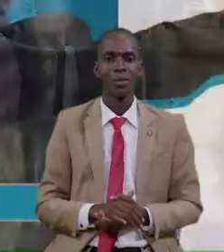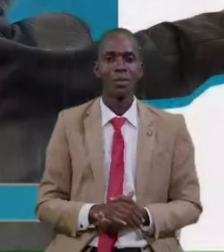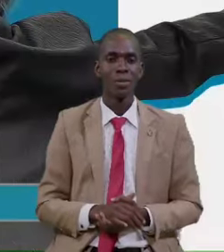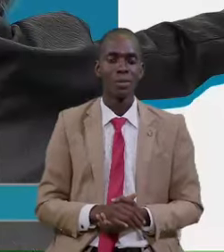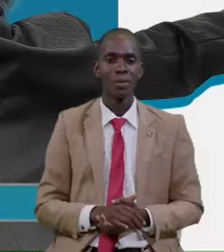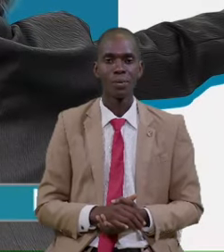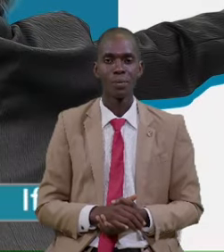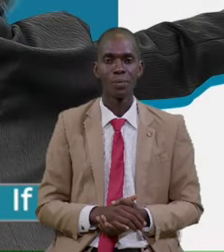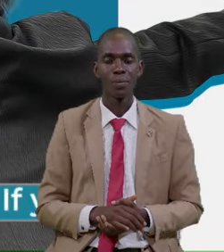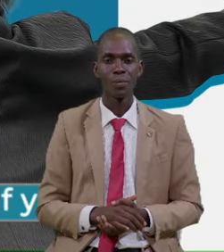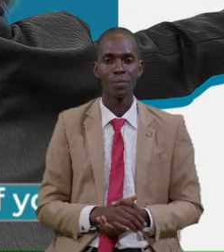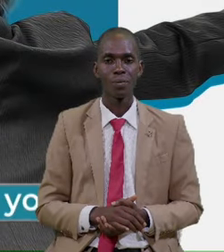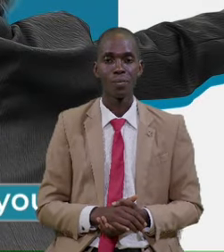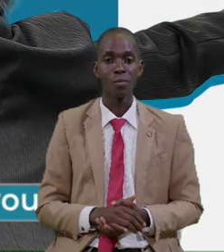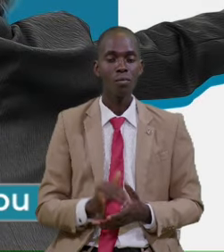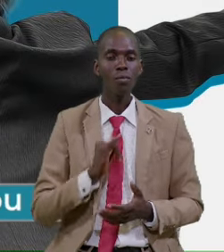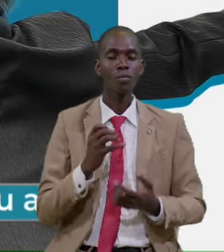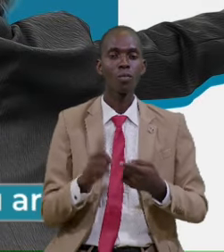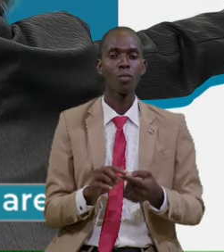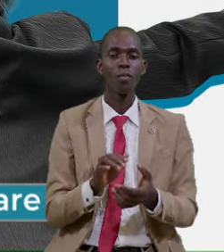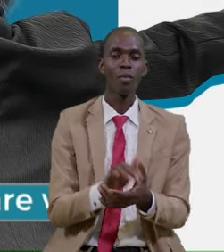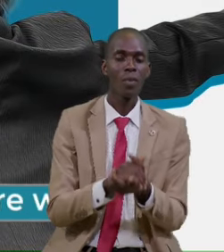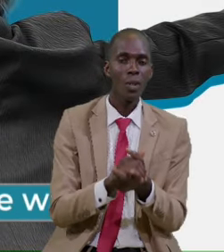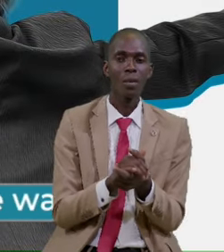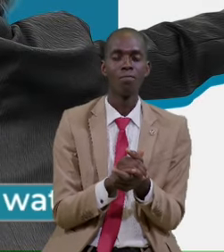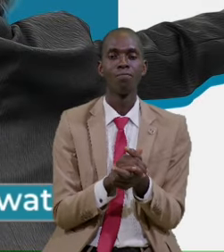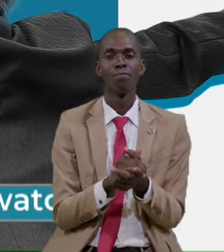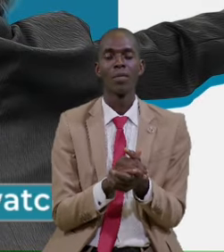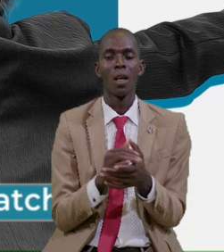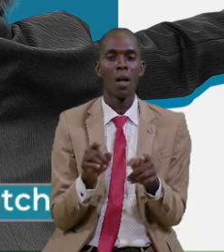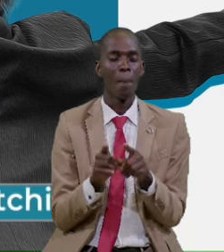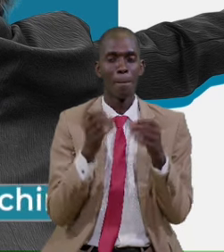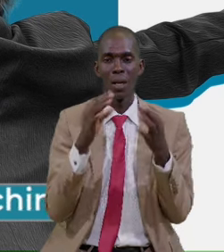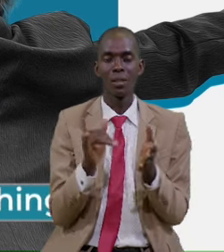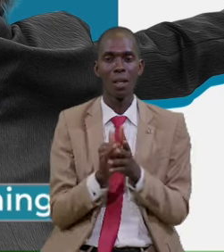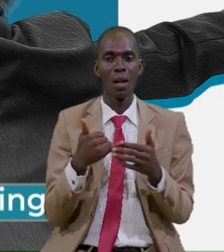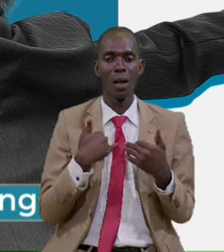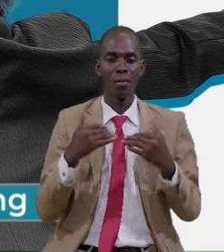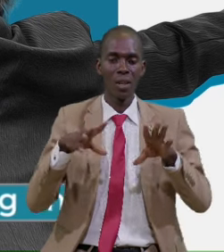I'd like to congratulate as many of you as responded to this altar call tonight.